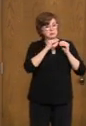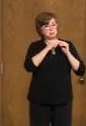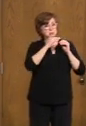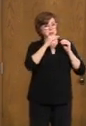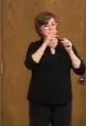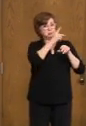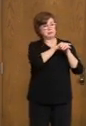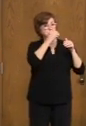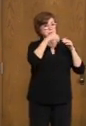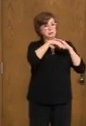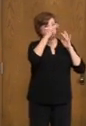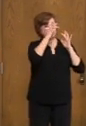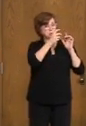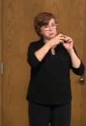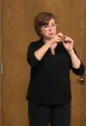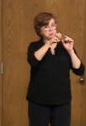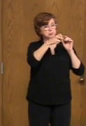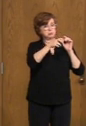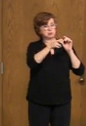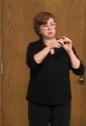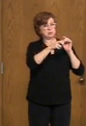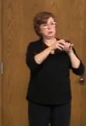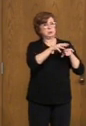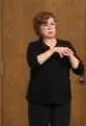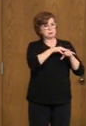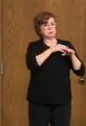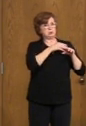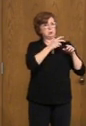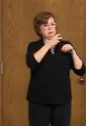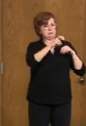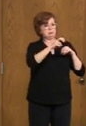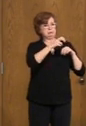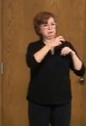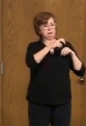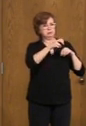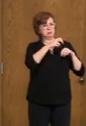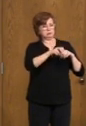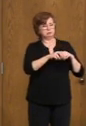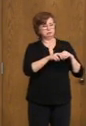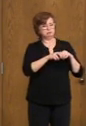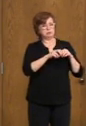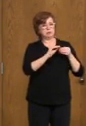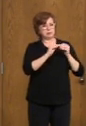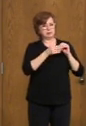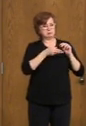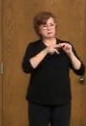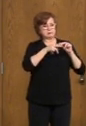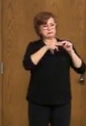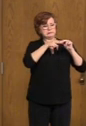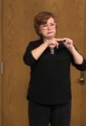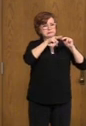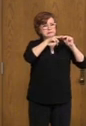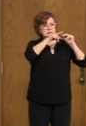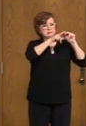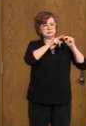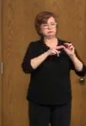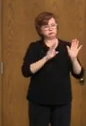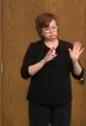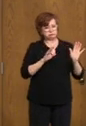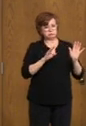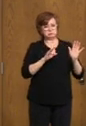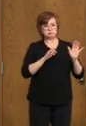albeit slowly. And so I'm sure Dr. Shahab, I know Dr. Shahab is watching the hospitalizations in this province as well.